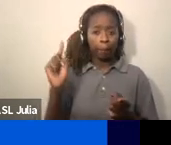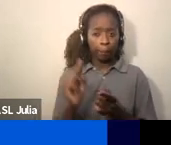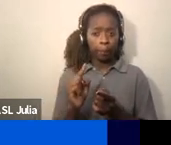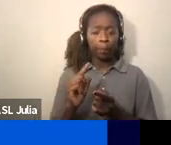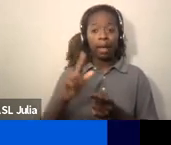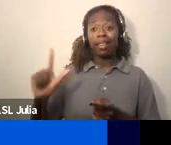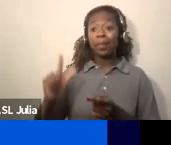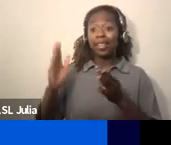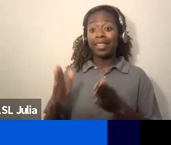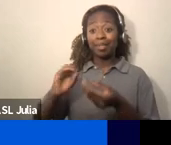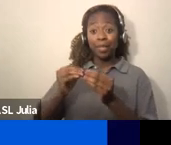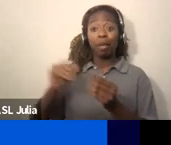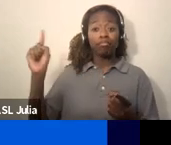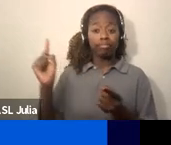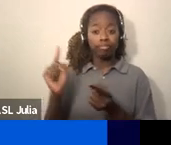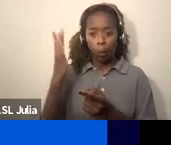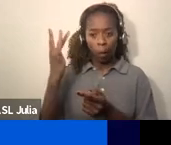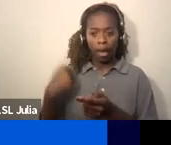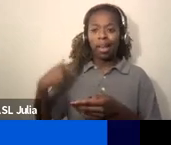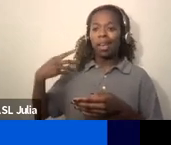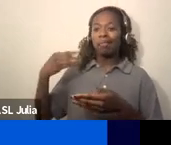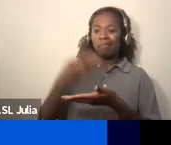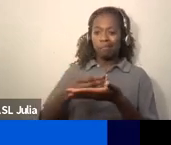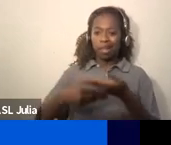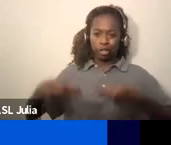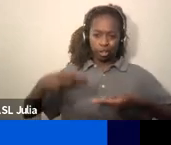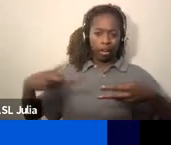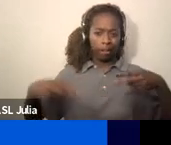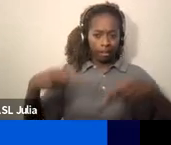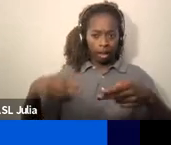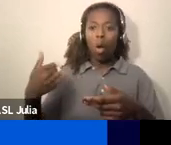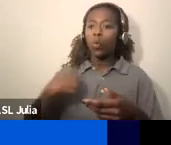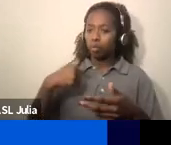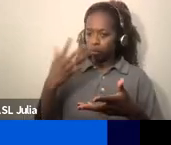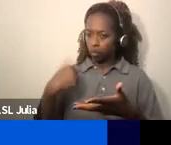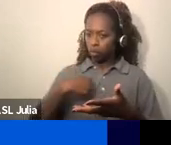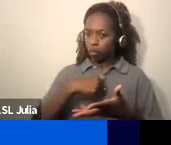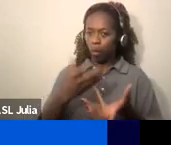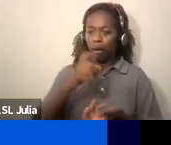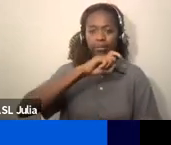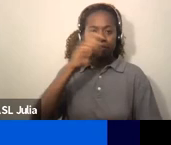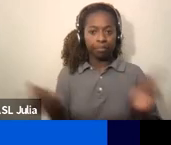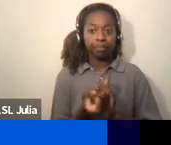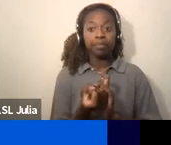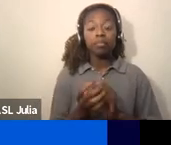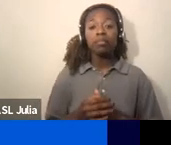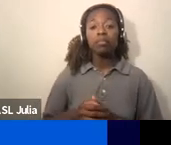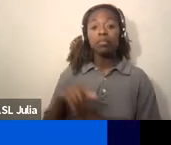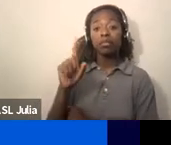previous budget cuts we are committed to changing this trajectory during the